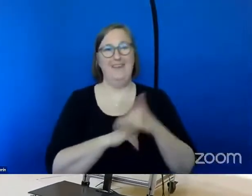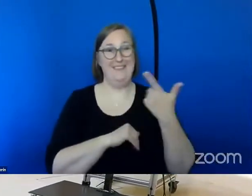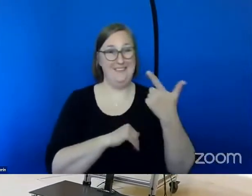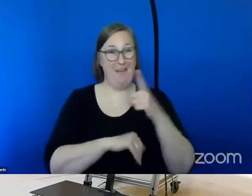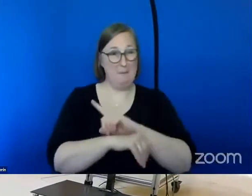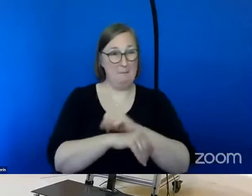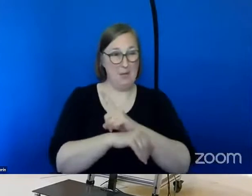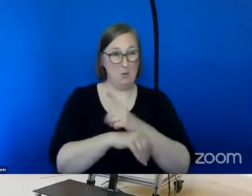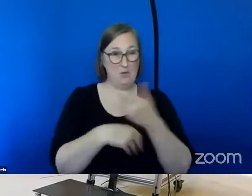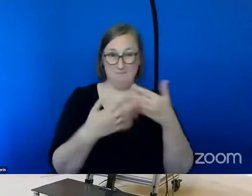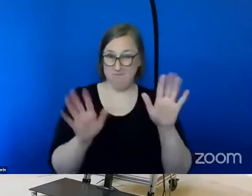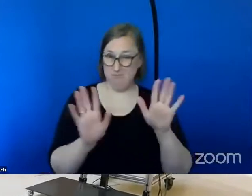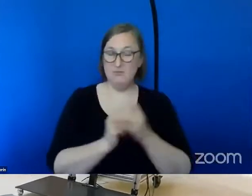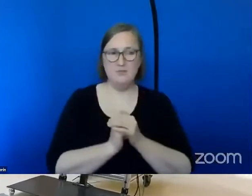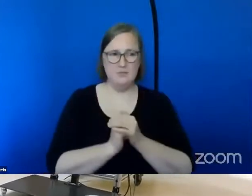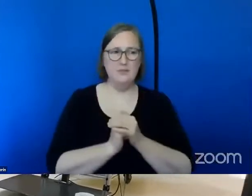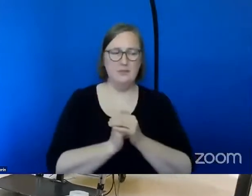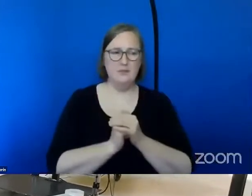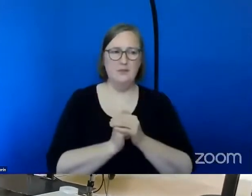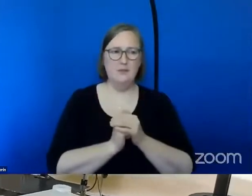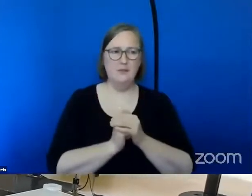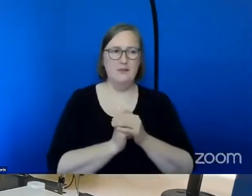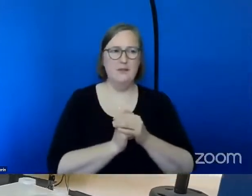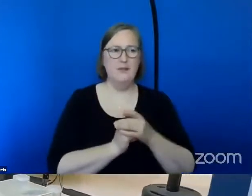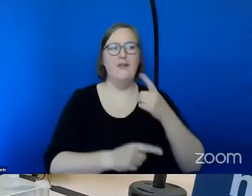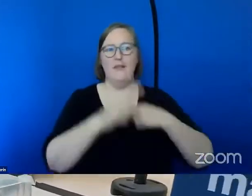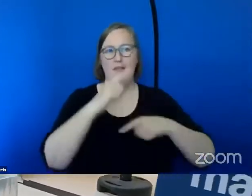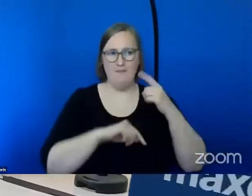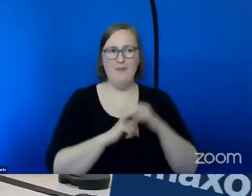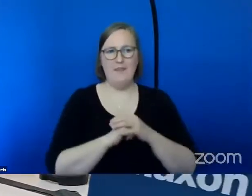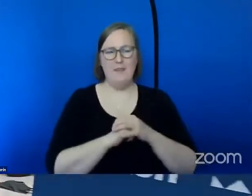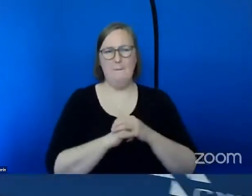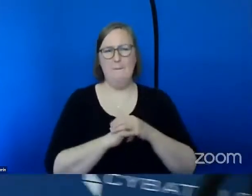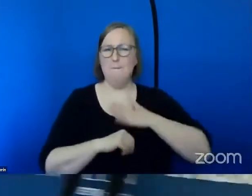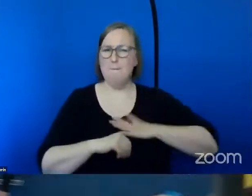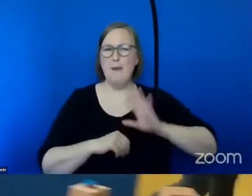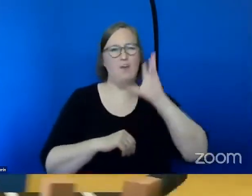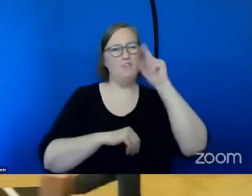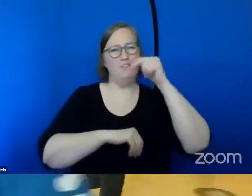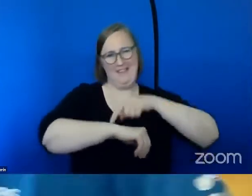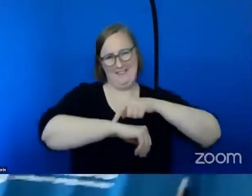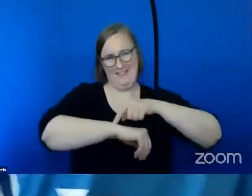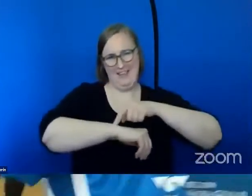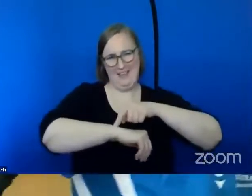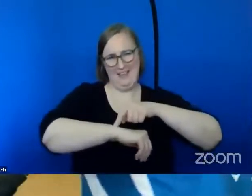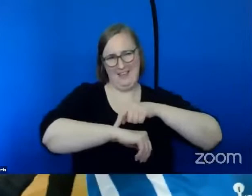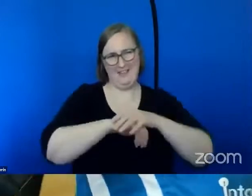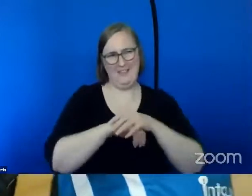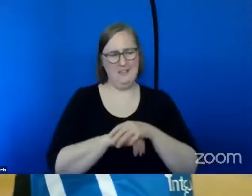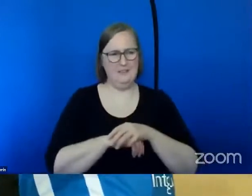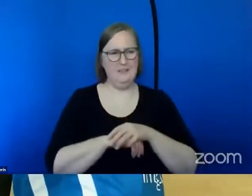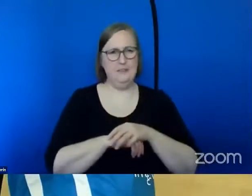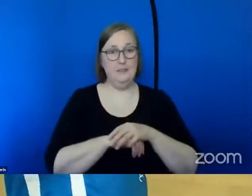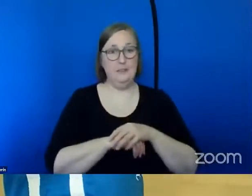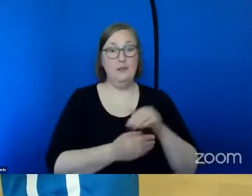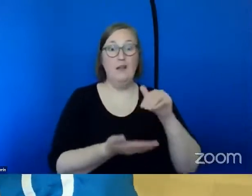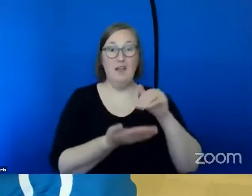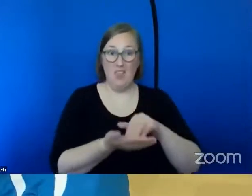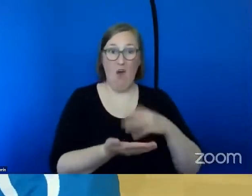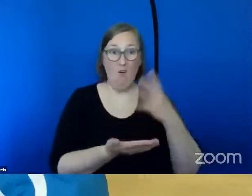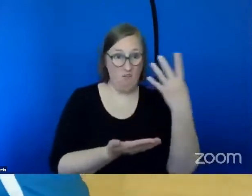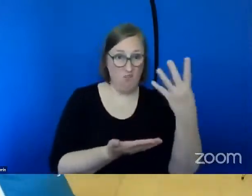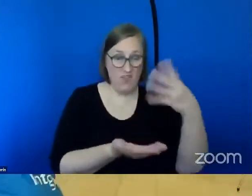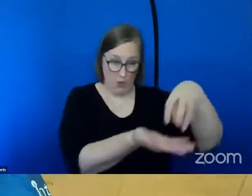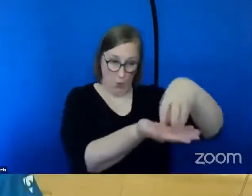halfway point, goes to the pen. This is normally a quick maneuver, but it's already at 2:16, 17.